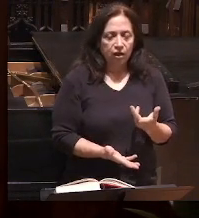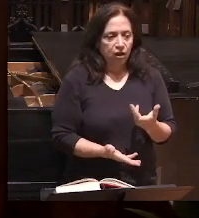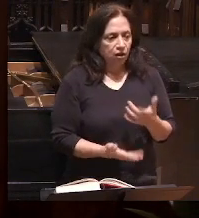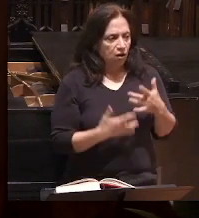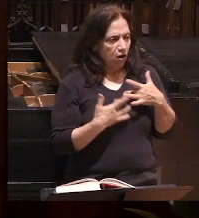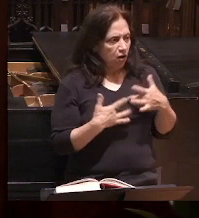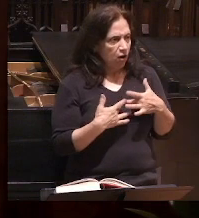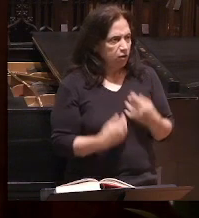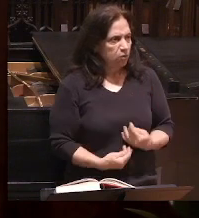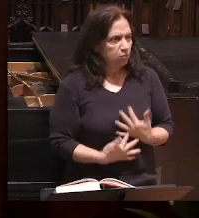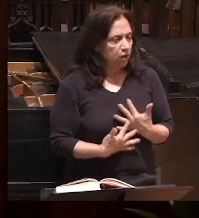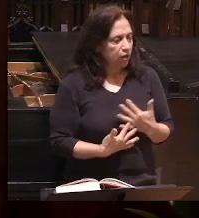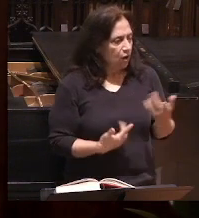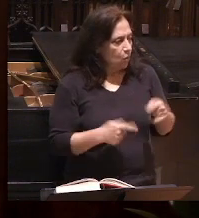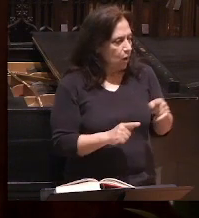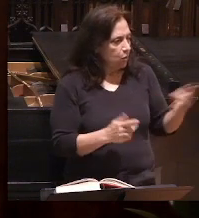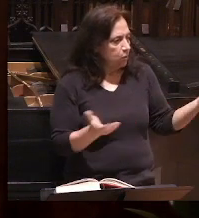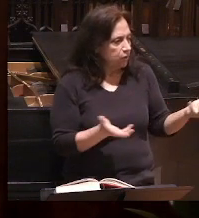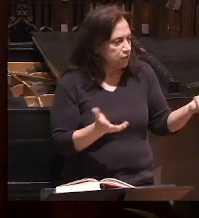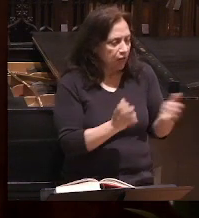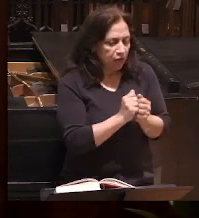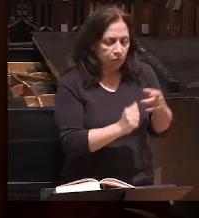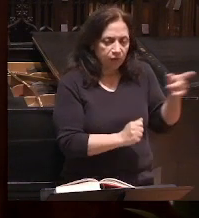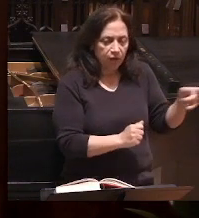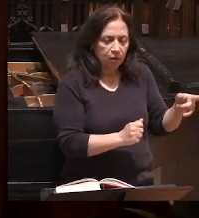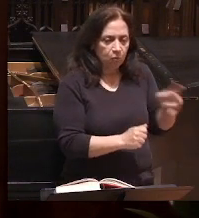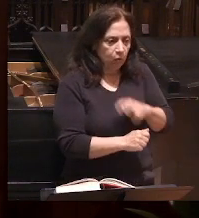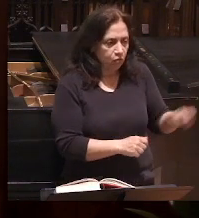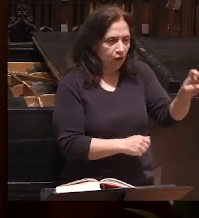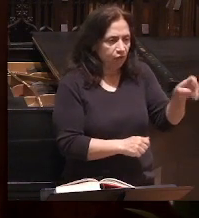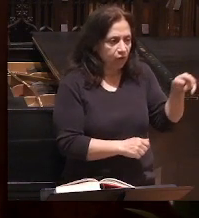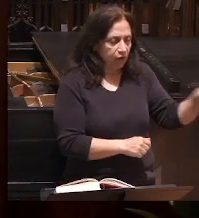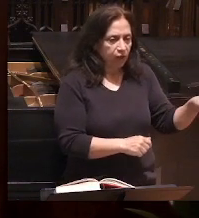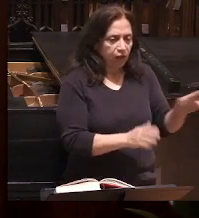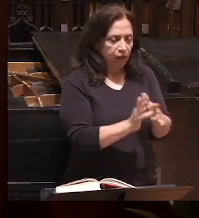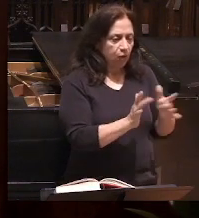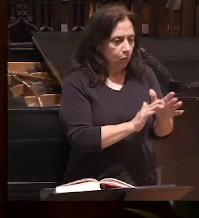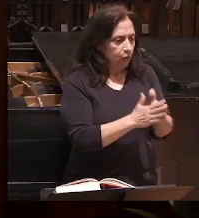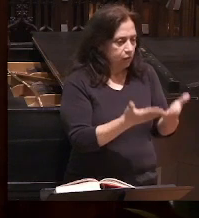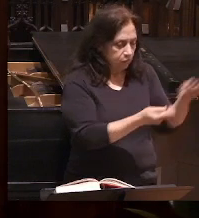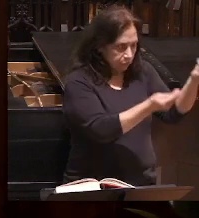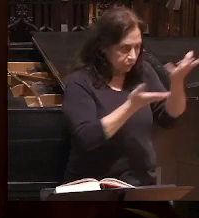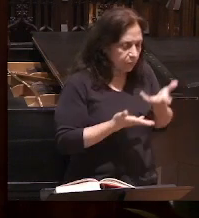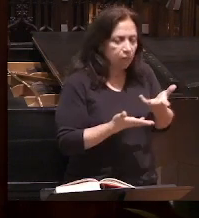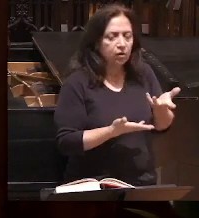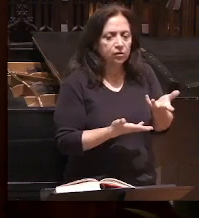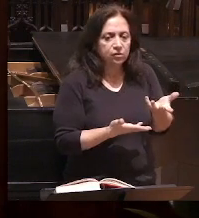us while he was talking to us on the road, while he was opening the scriptures to us?"